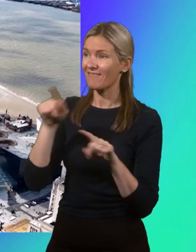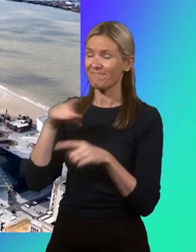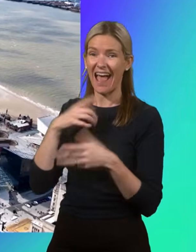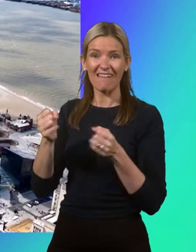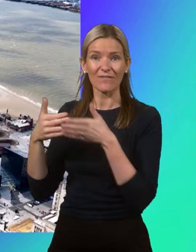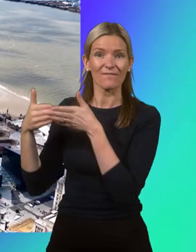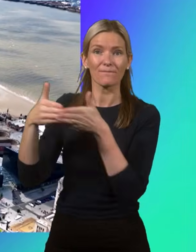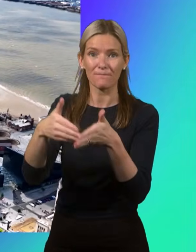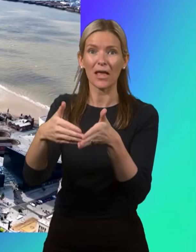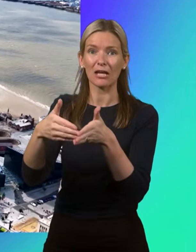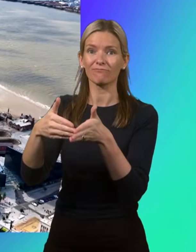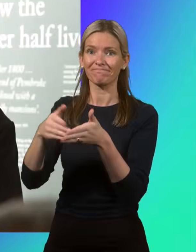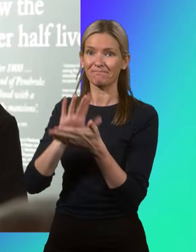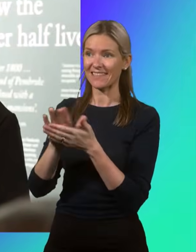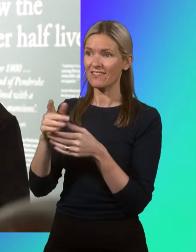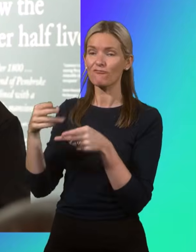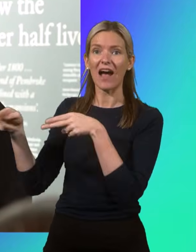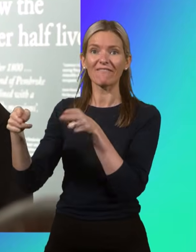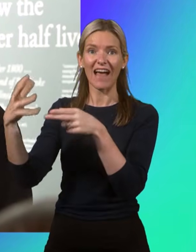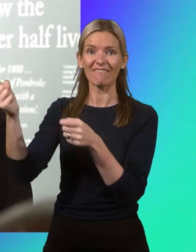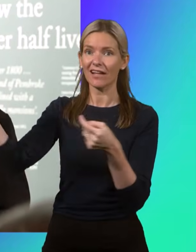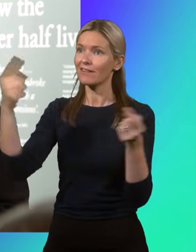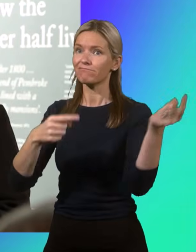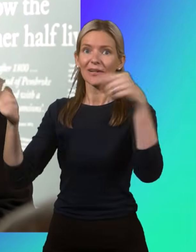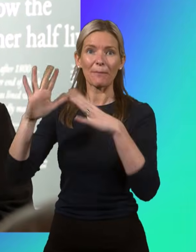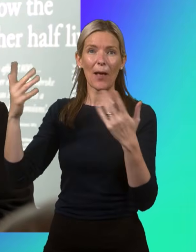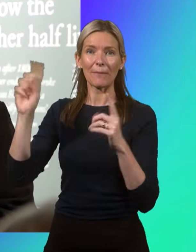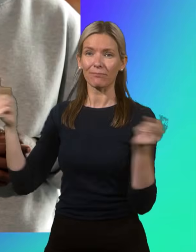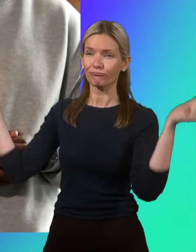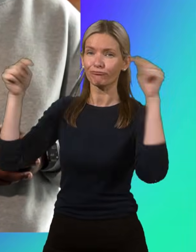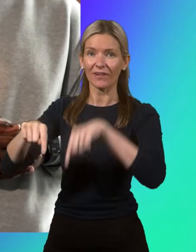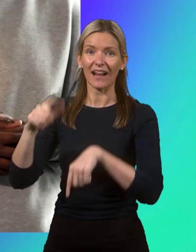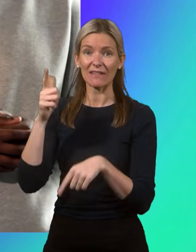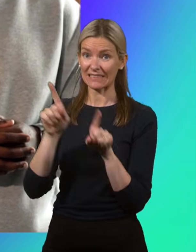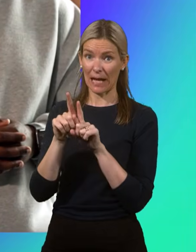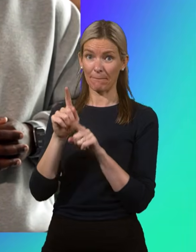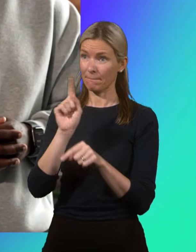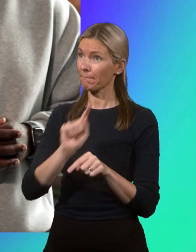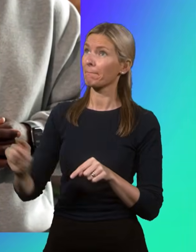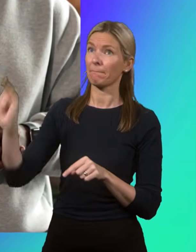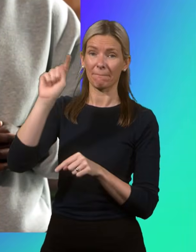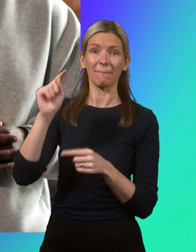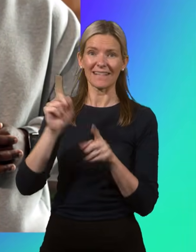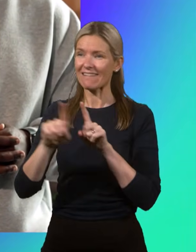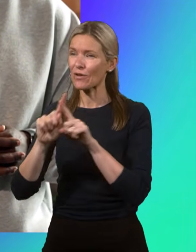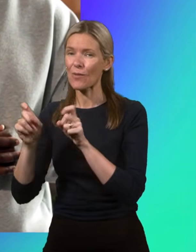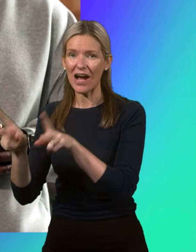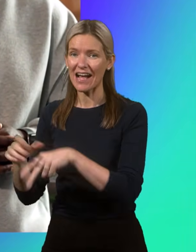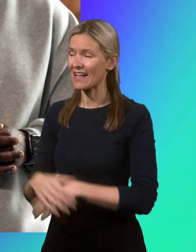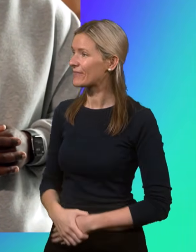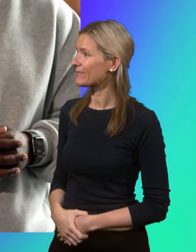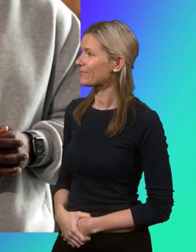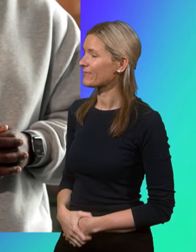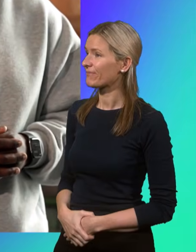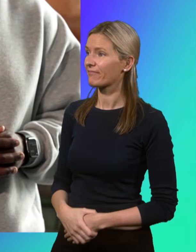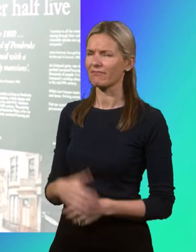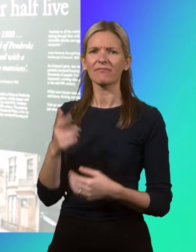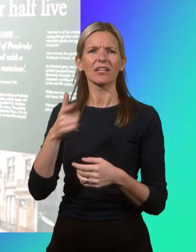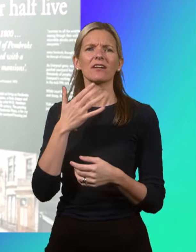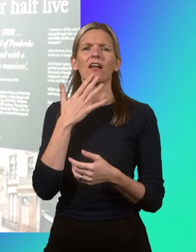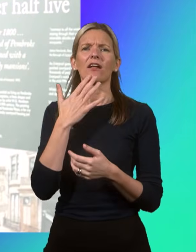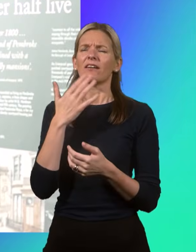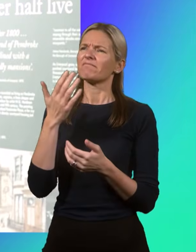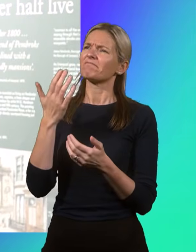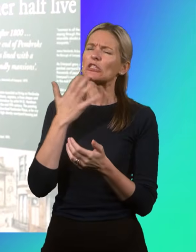a lot of people to Liverpool. And they've all shaped Liverpool in lots of different ways. And how did Jewish culture shape the UK?